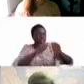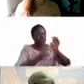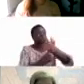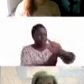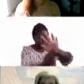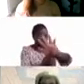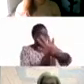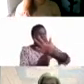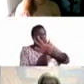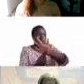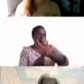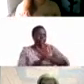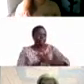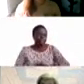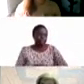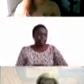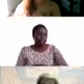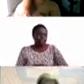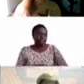these awareness tools.